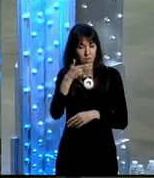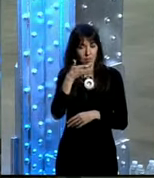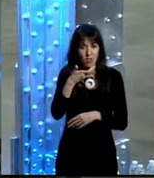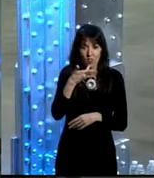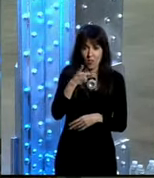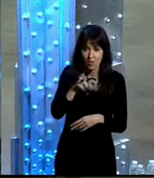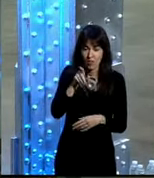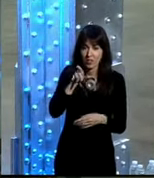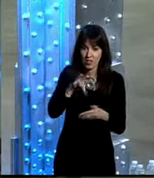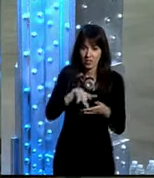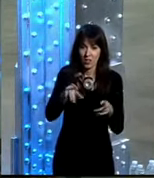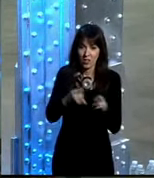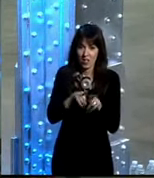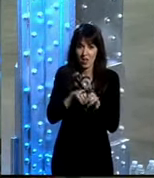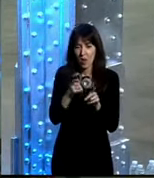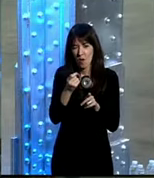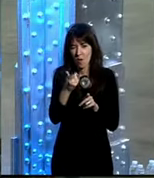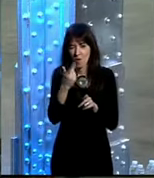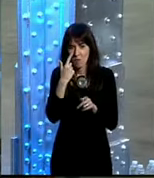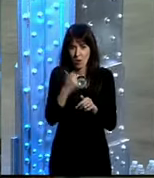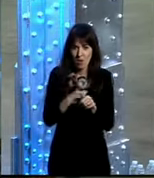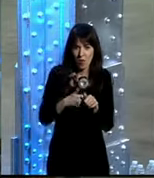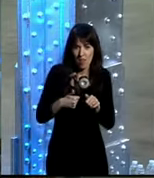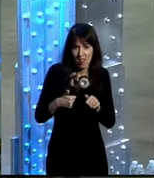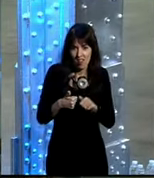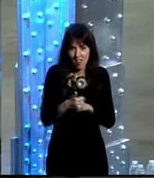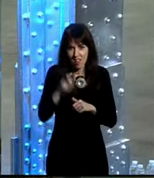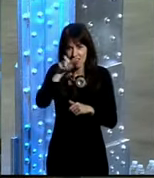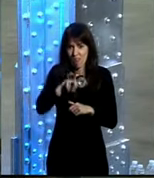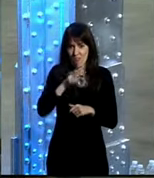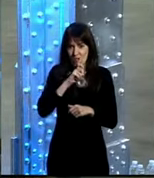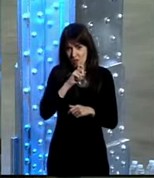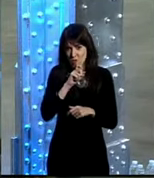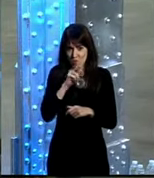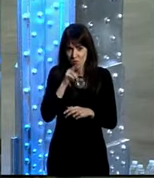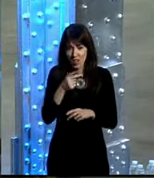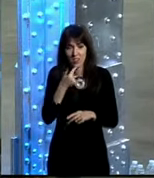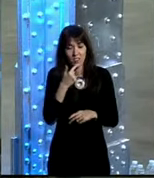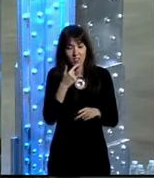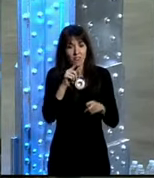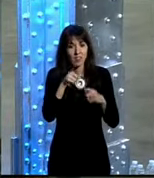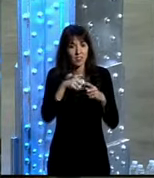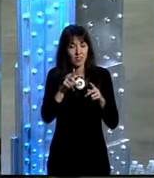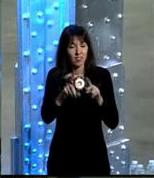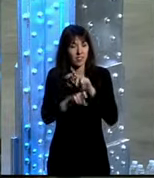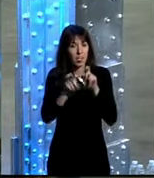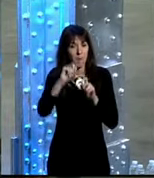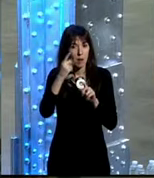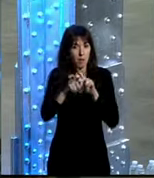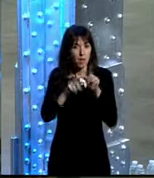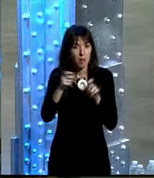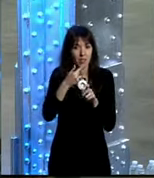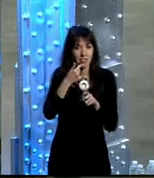And he'll be here on Friday, but if you don't know him, you have a taste of his taste. On